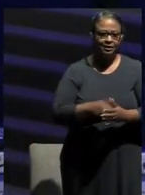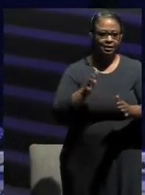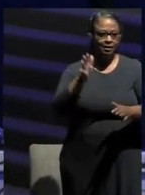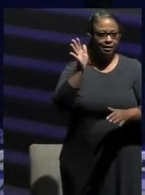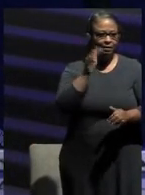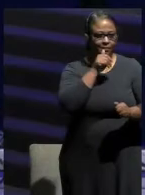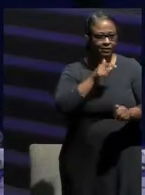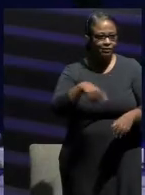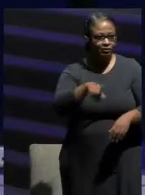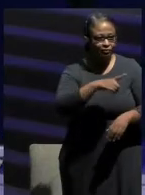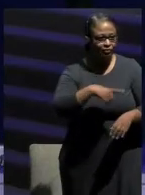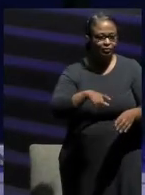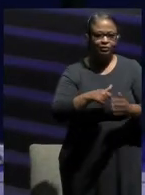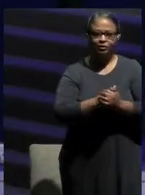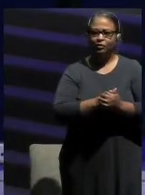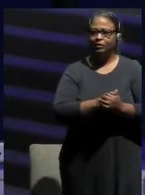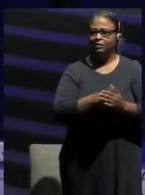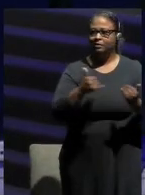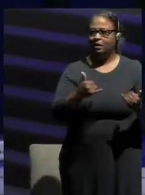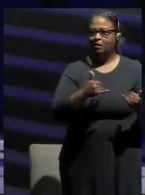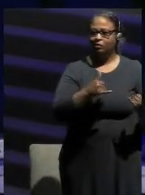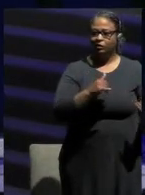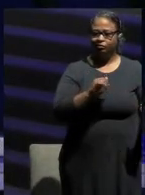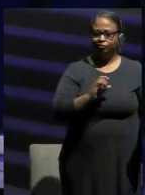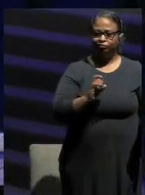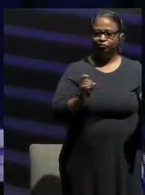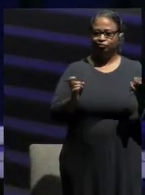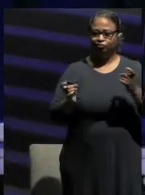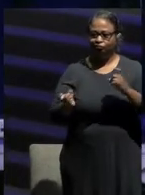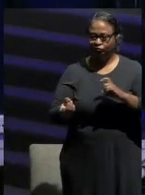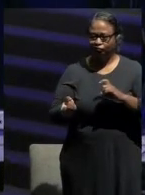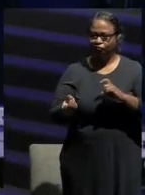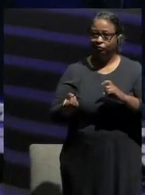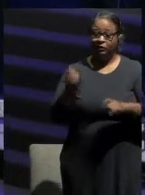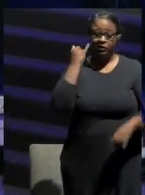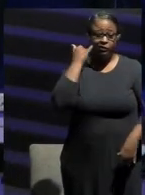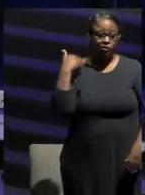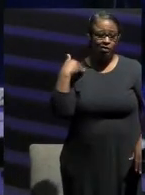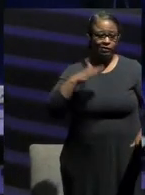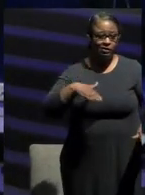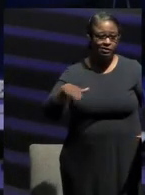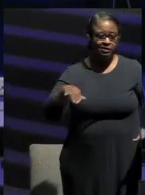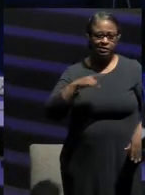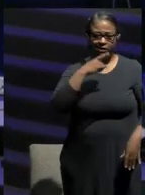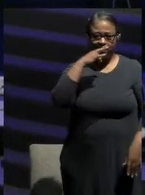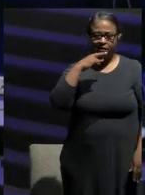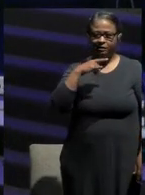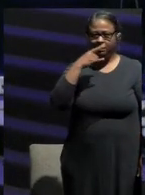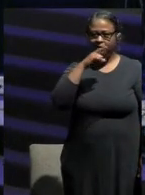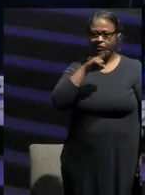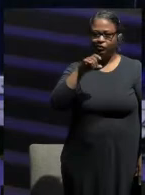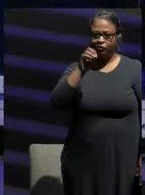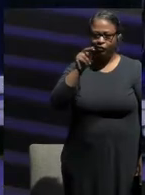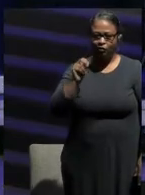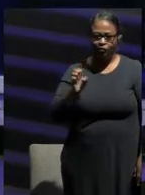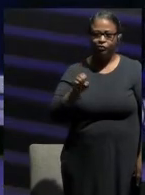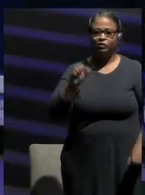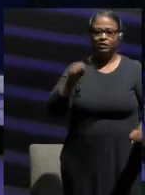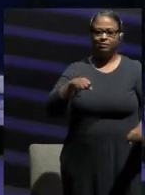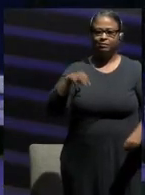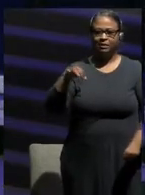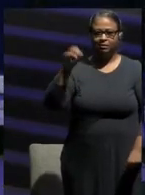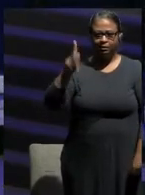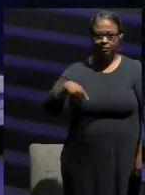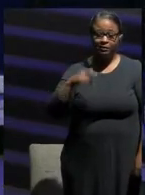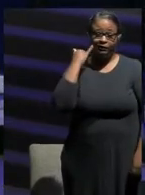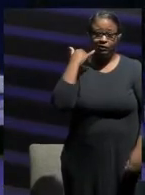you. As we move into our transition, if you have children that are in Kids Zone, please make your way there. And if you